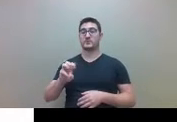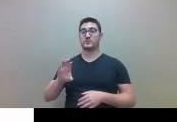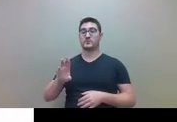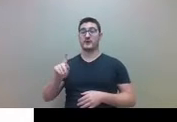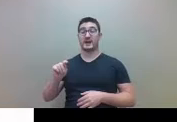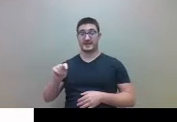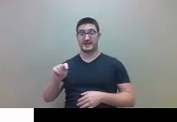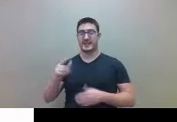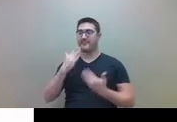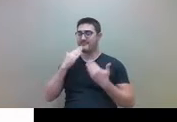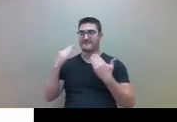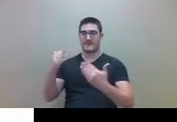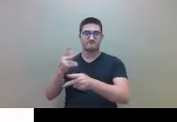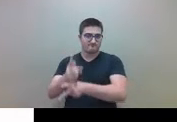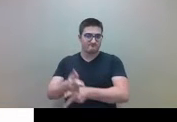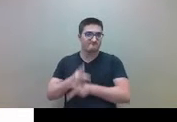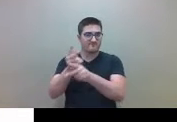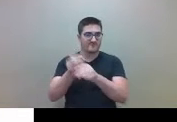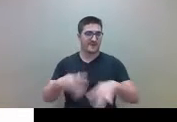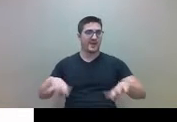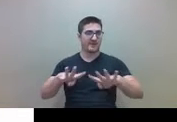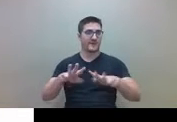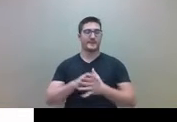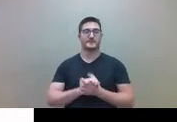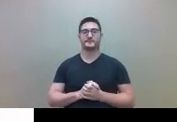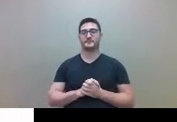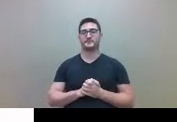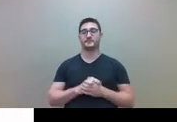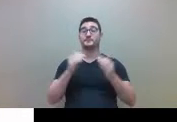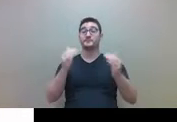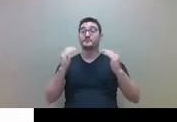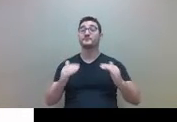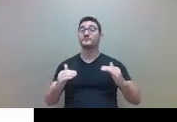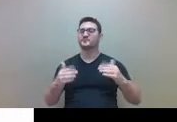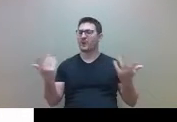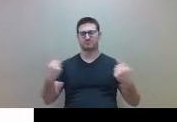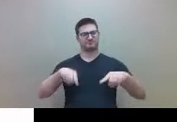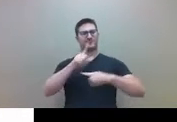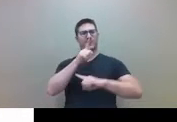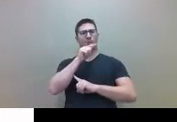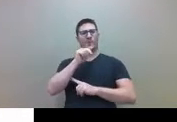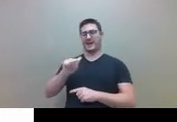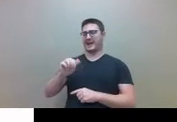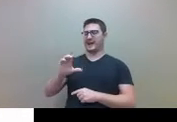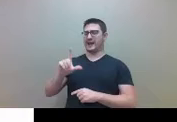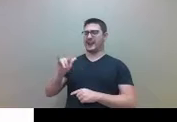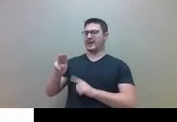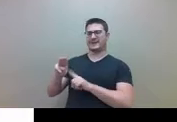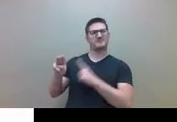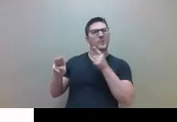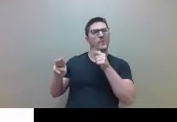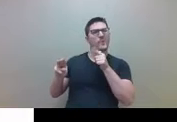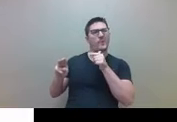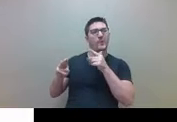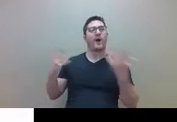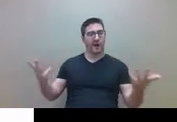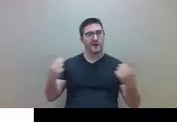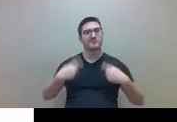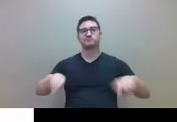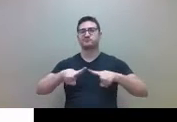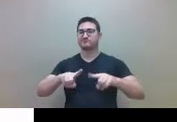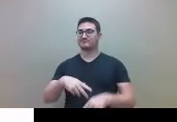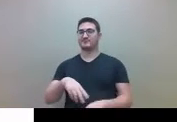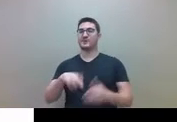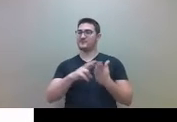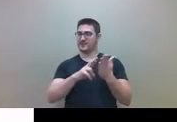So Acclaim Health, who are we? Well, we're an amazing charity, registered charity and agency in Halton region. We've